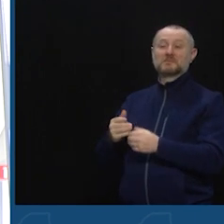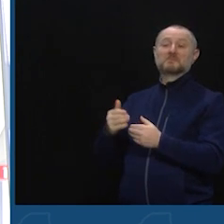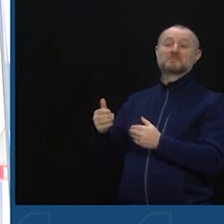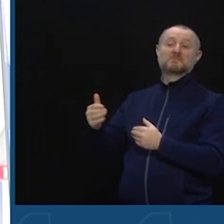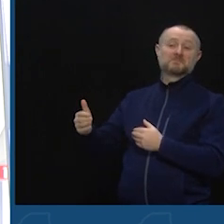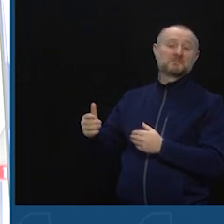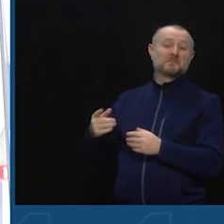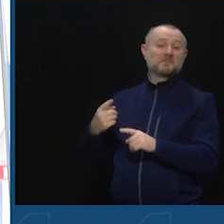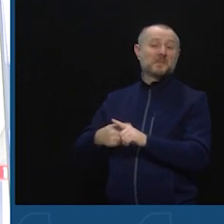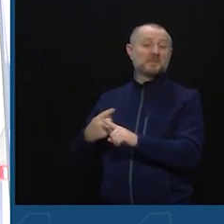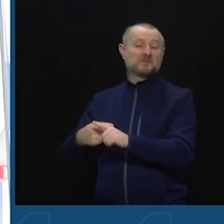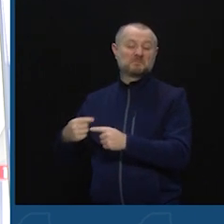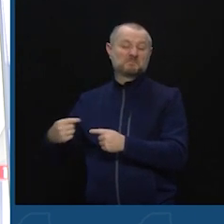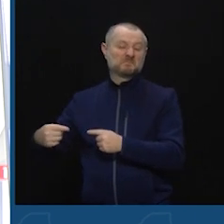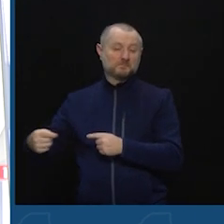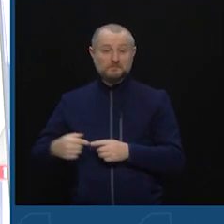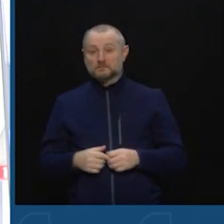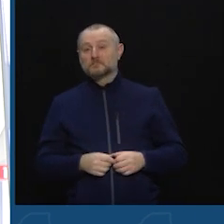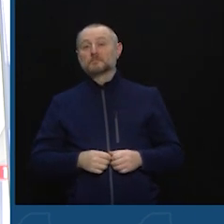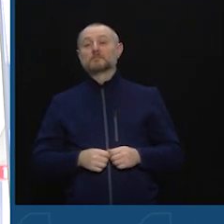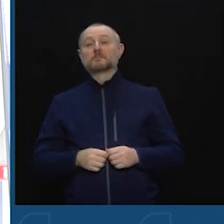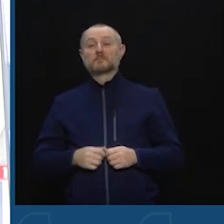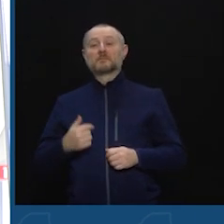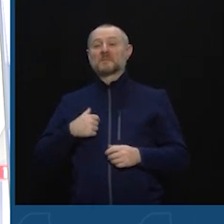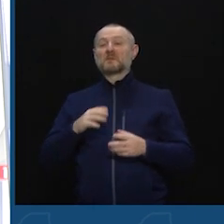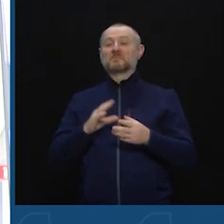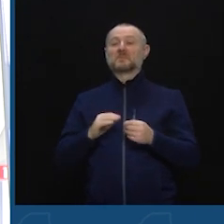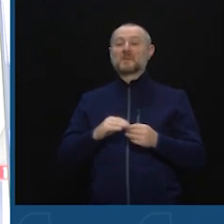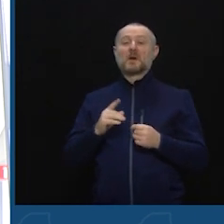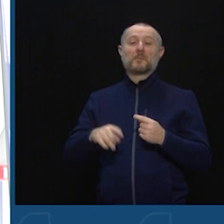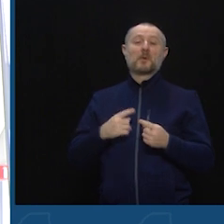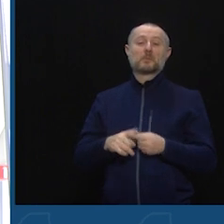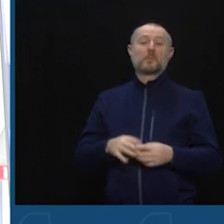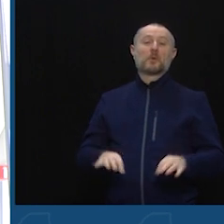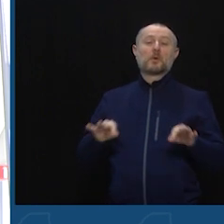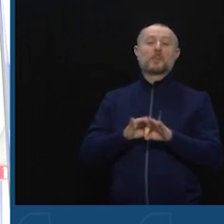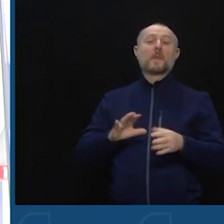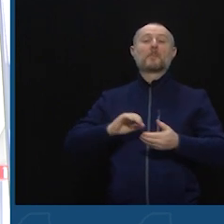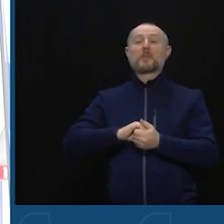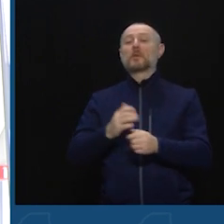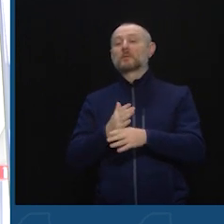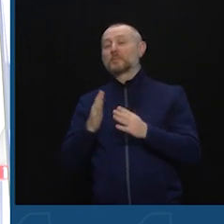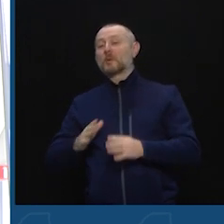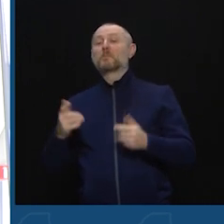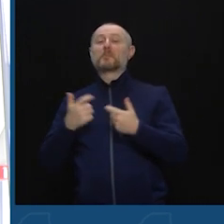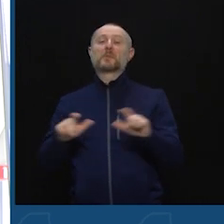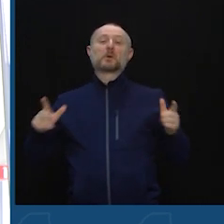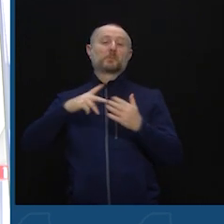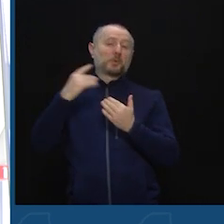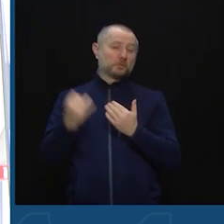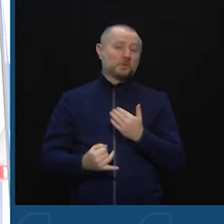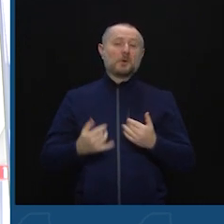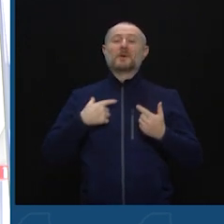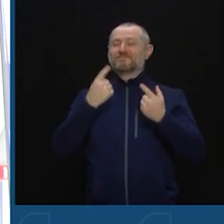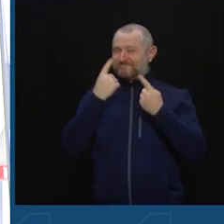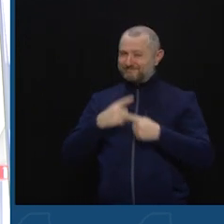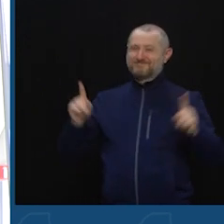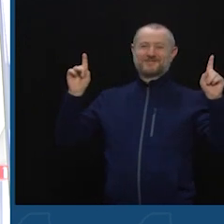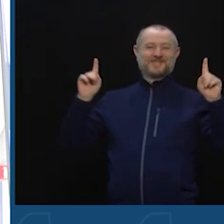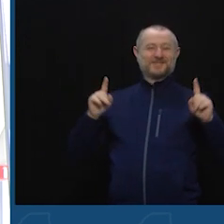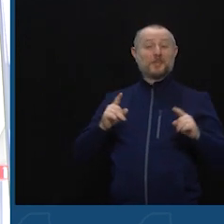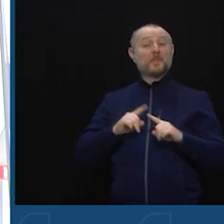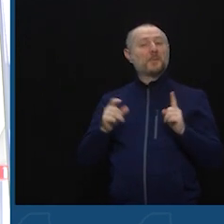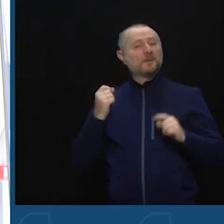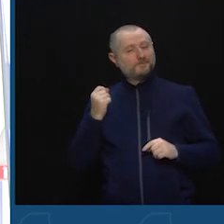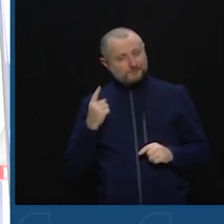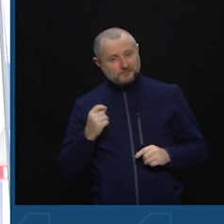months. So I've talked a lot about the importance of partnerships and getting big projects like LaGuardia done, but no partnership has been